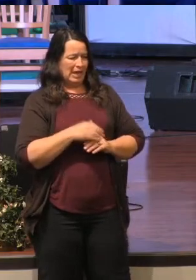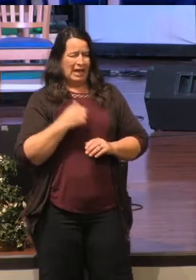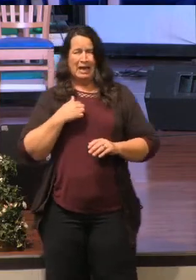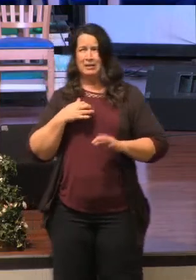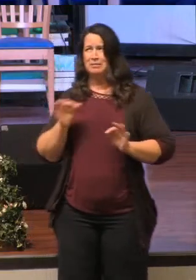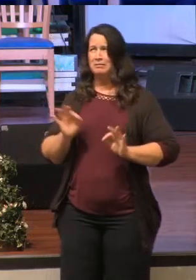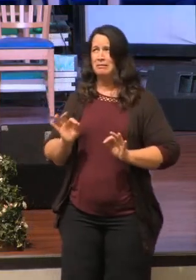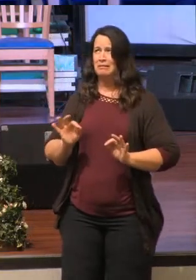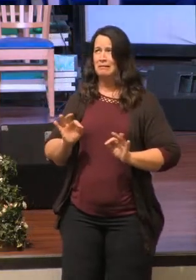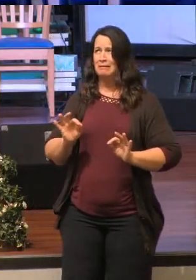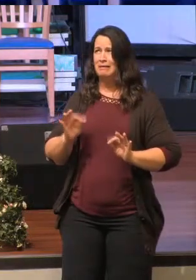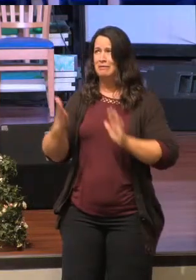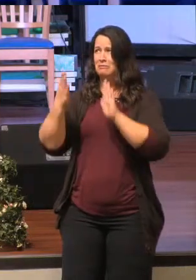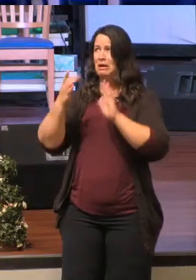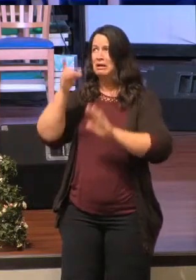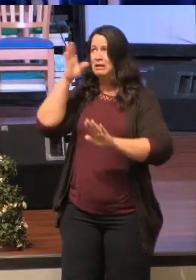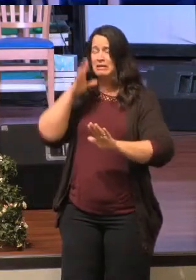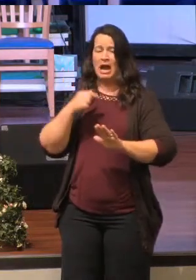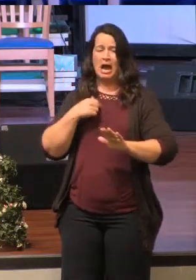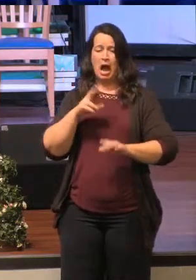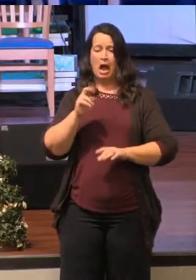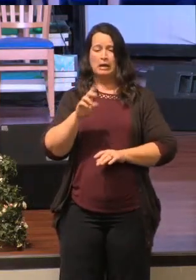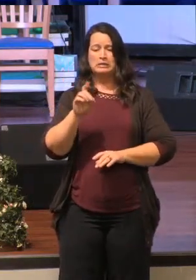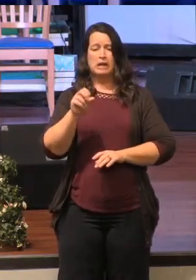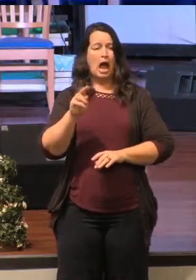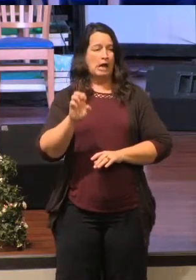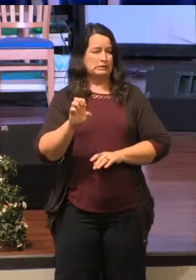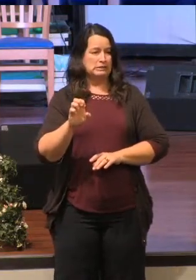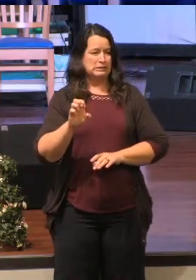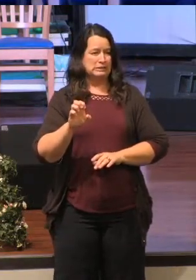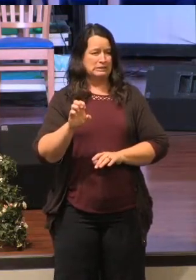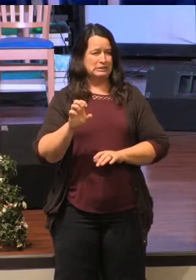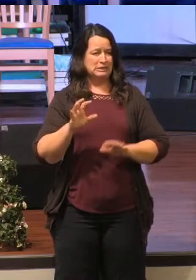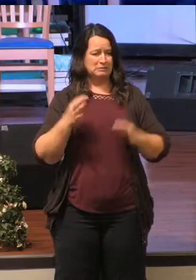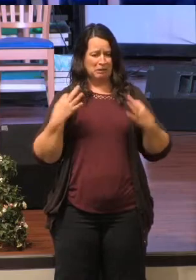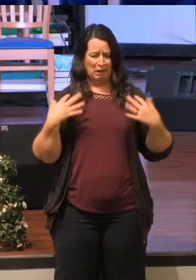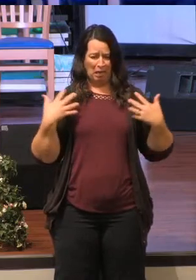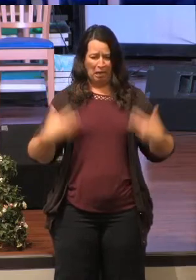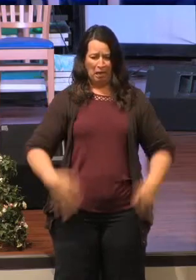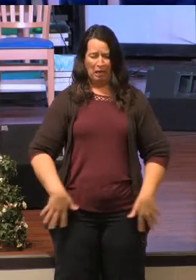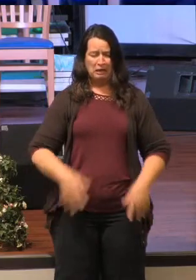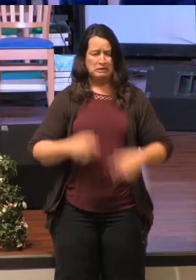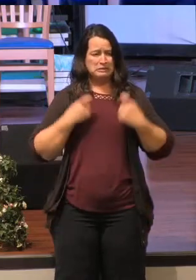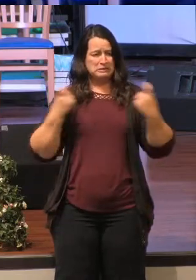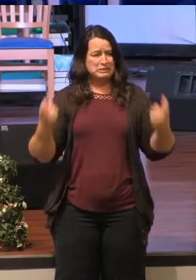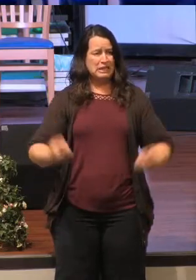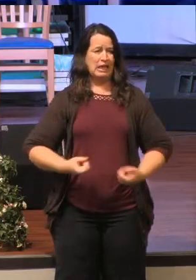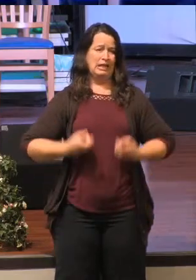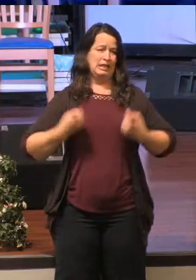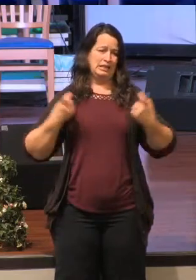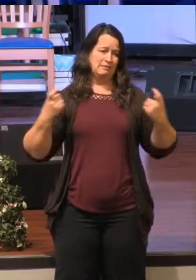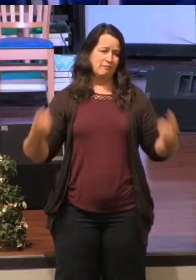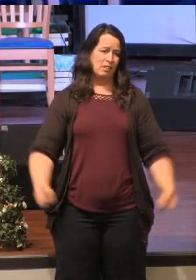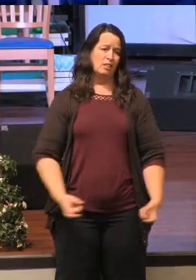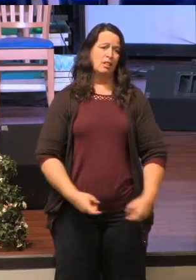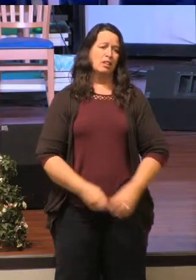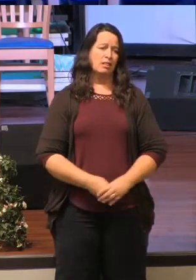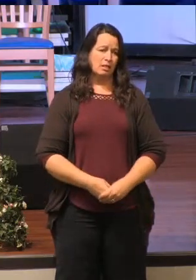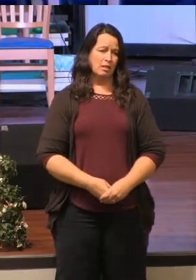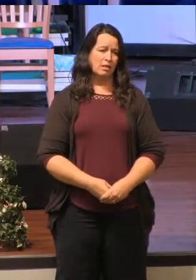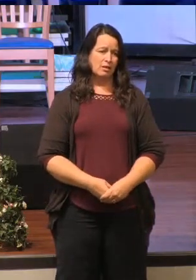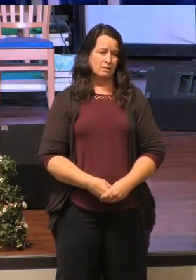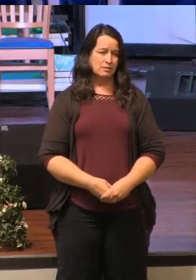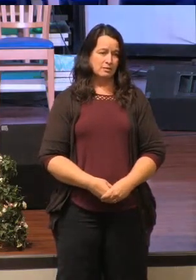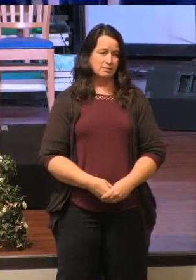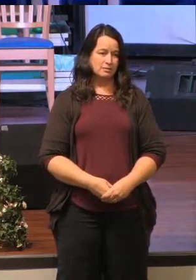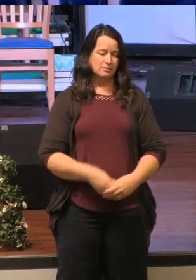undone. You are undone. The calamity in Eden has invaded and infected every last human being. We are born in sin. I